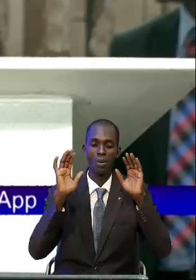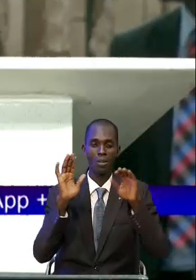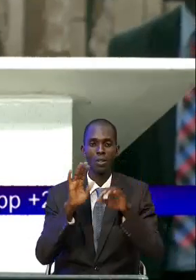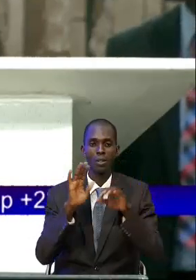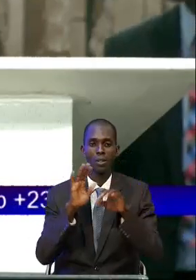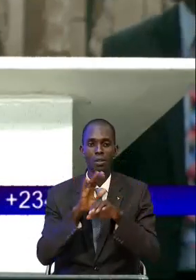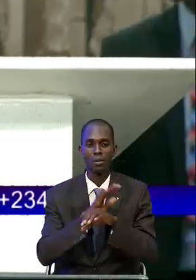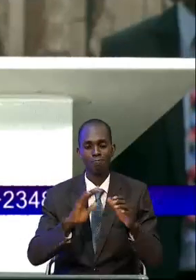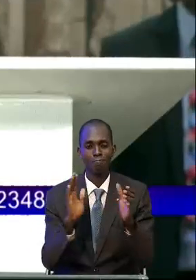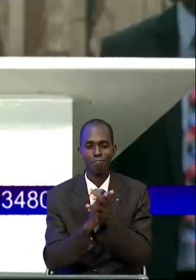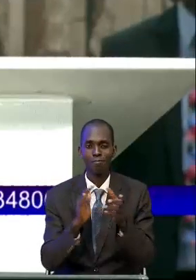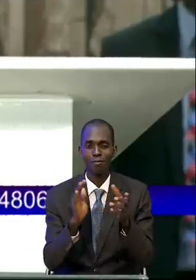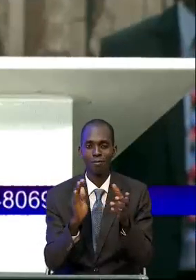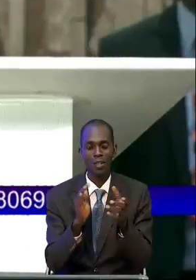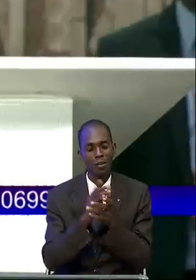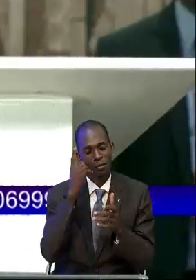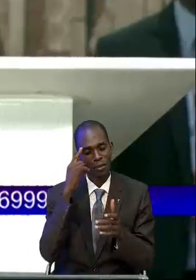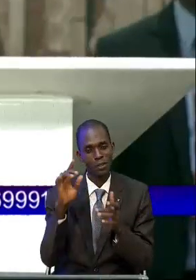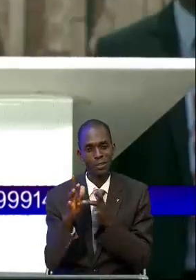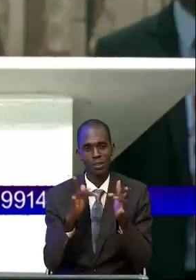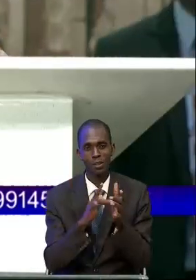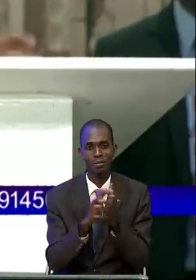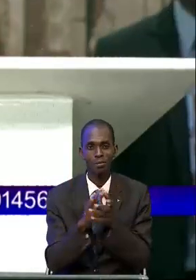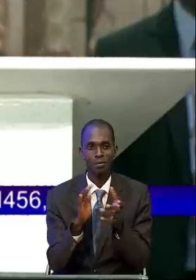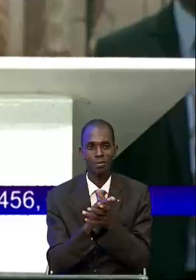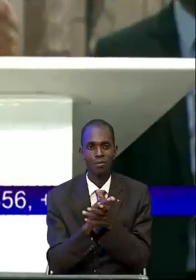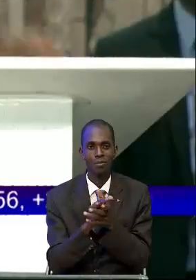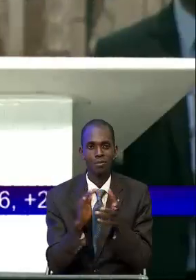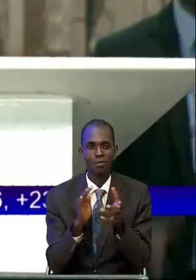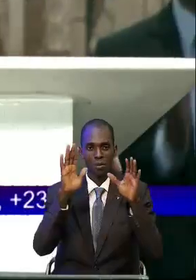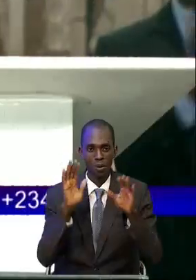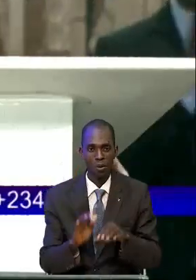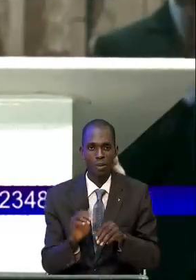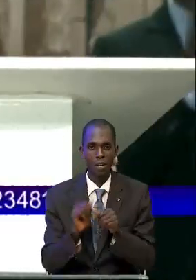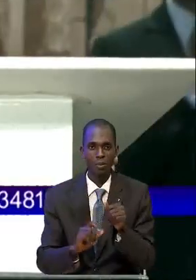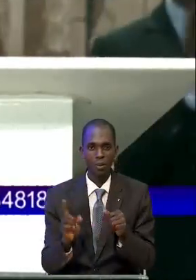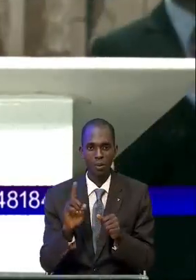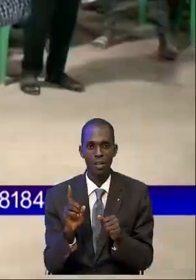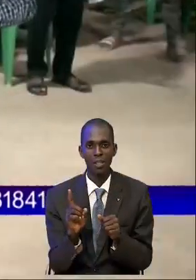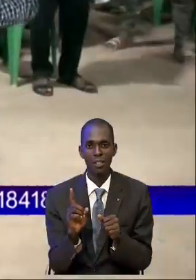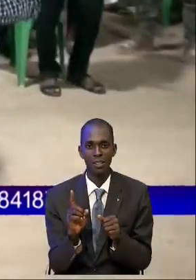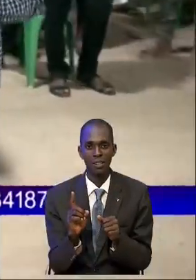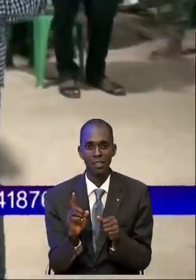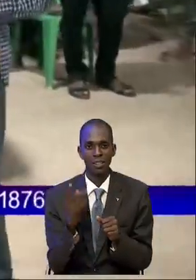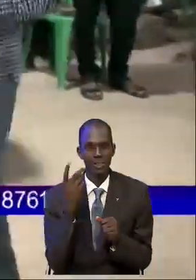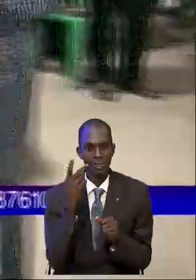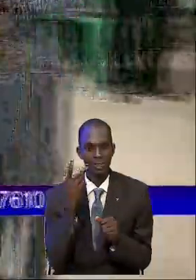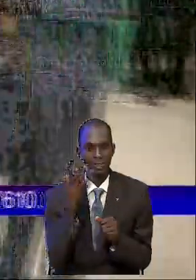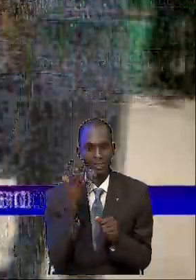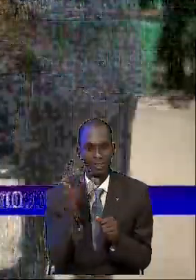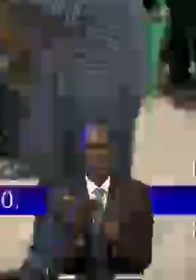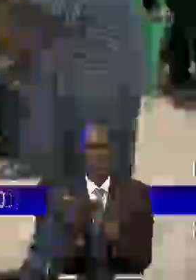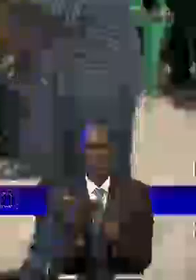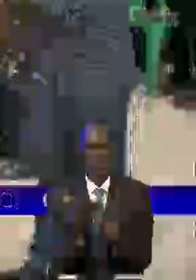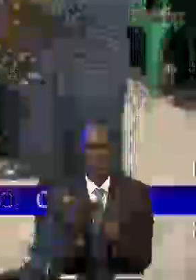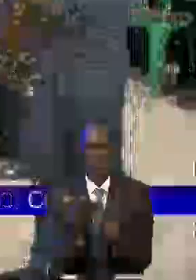Check yourself. Wonderful, wonderful. Put your hand together for Jesus. Miracle everywhere.